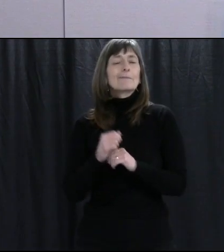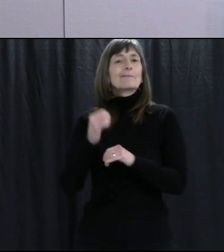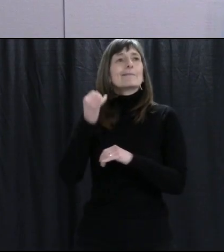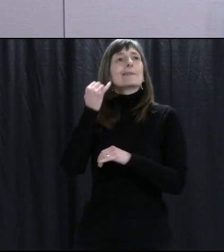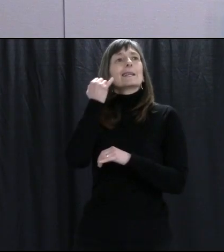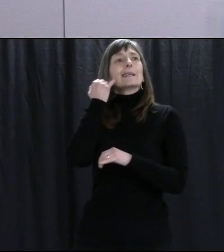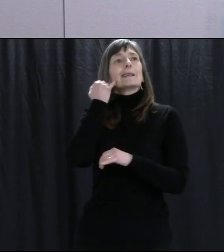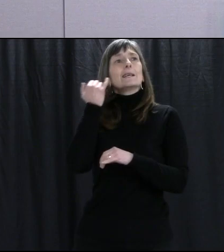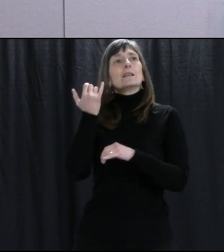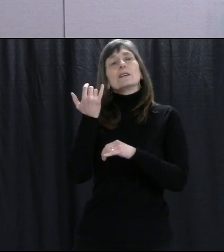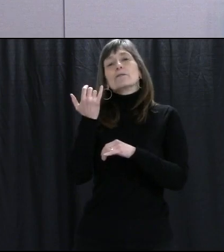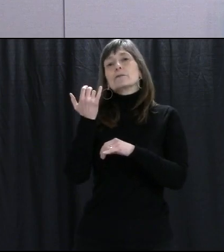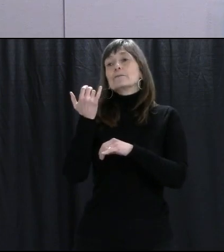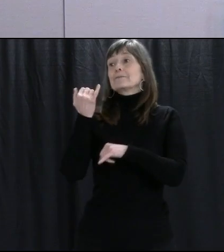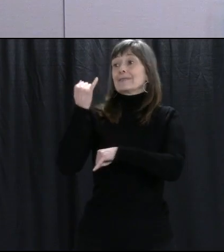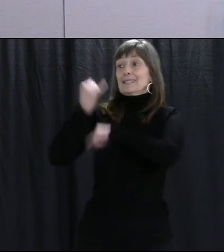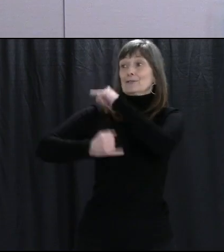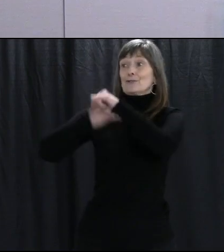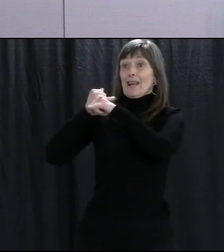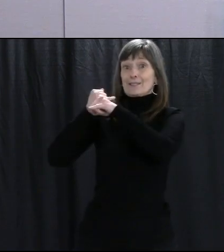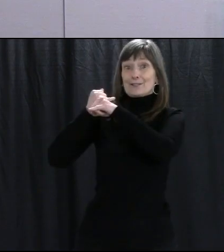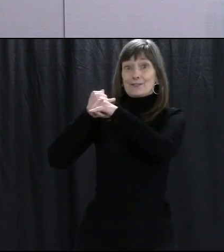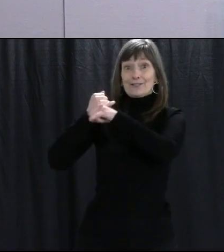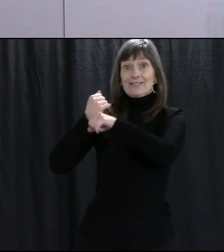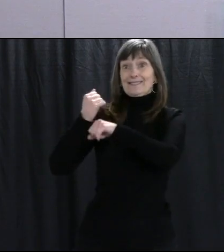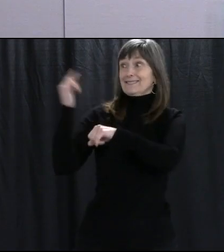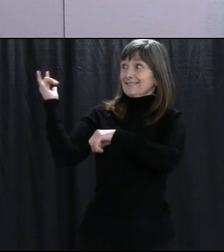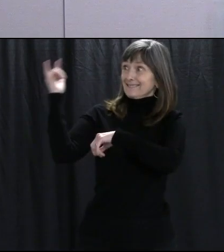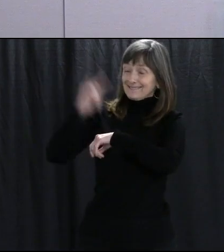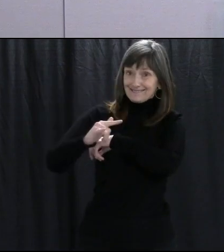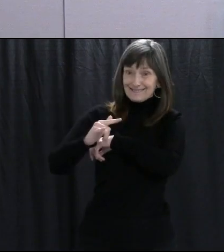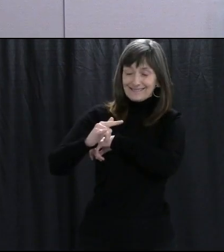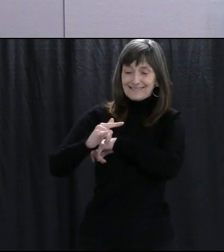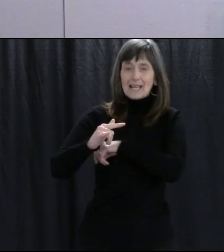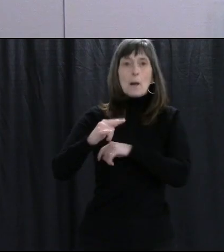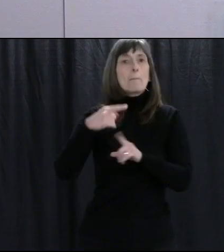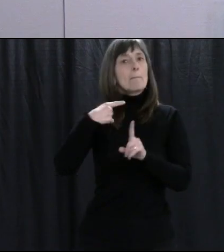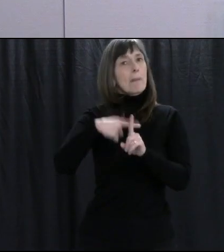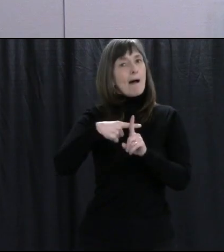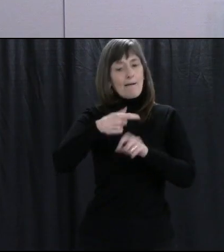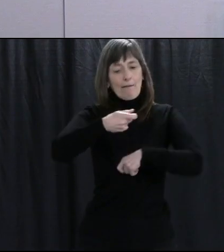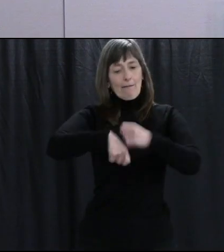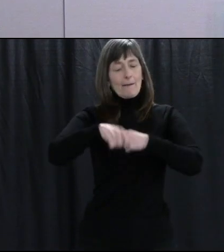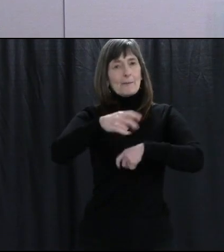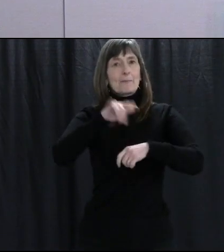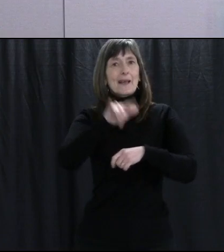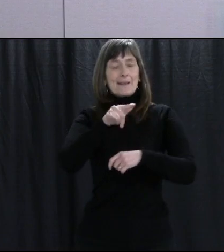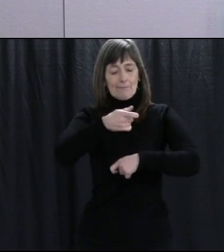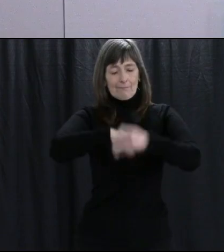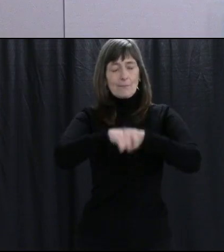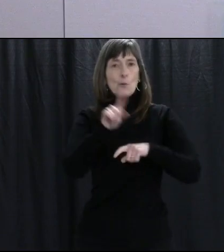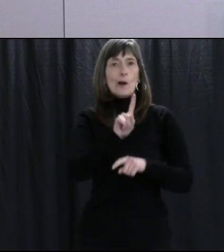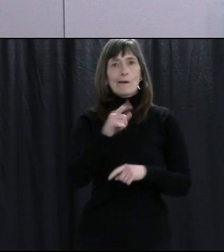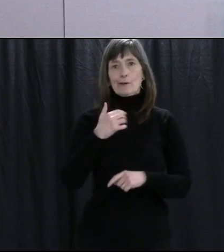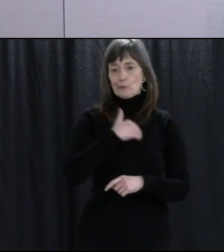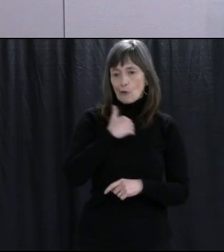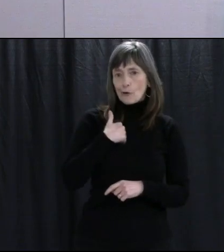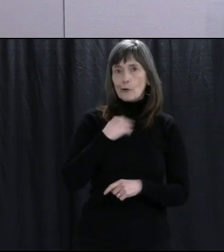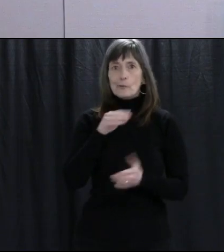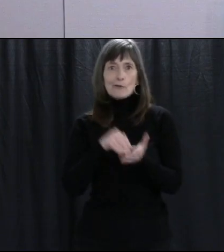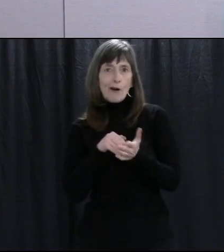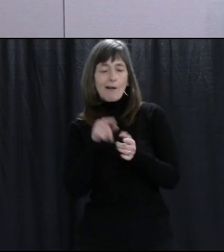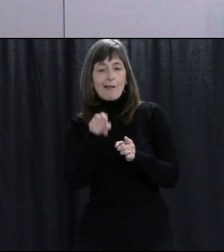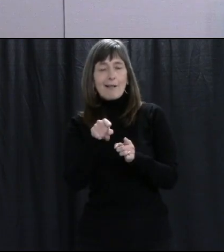domestic flight between Toronto and here. They're sitting next to people who are on a domestic flight. The person who's coming back on the domestic flight doesn't have to do any